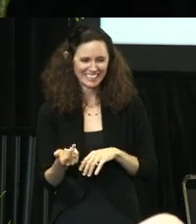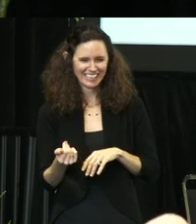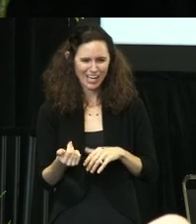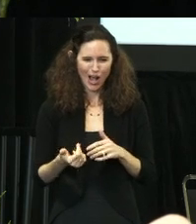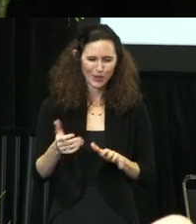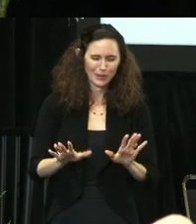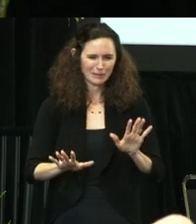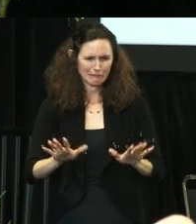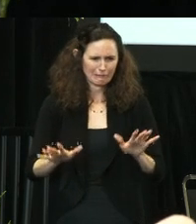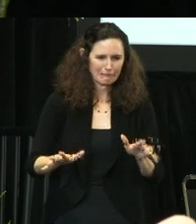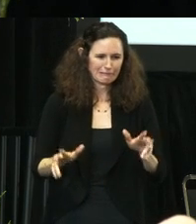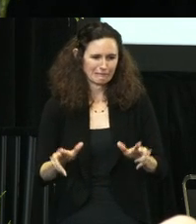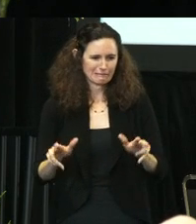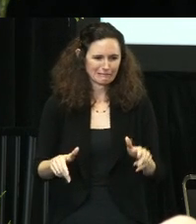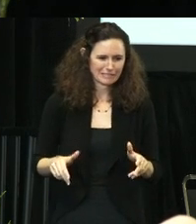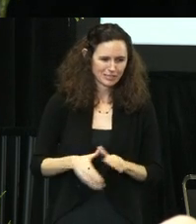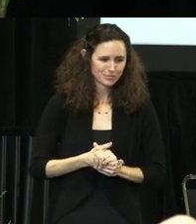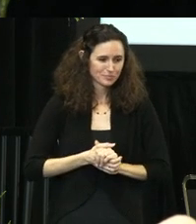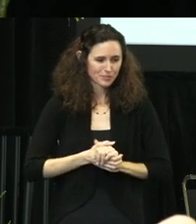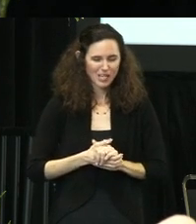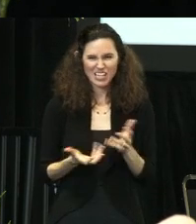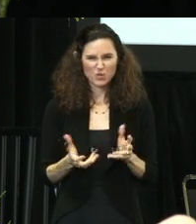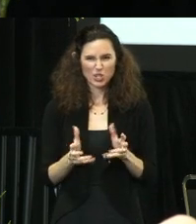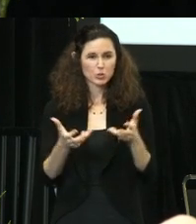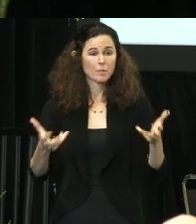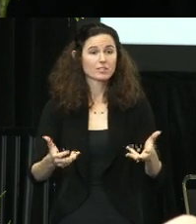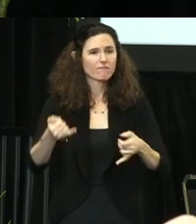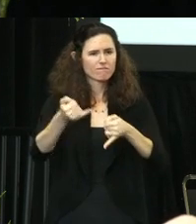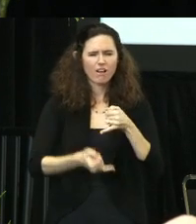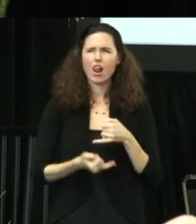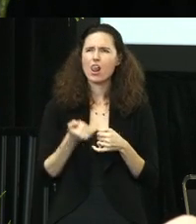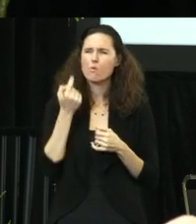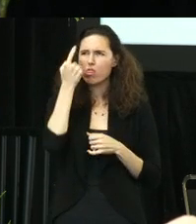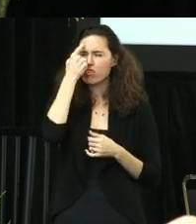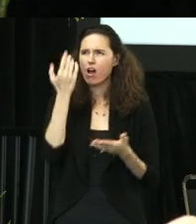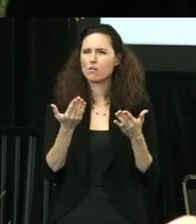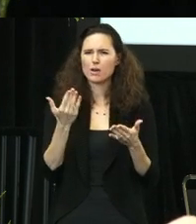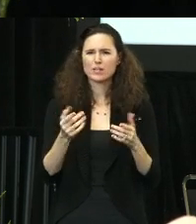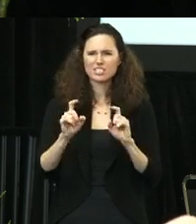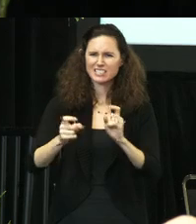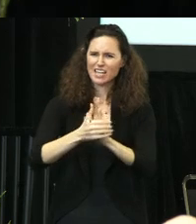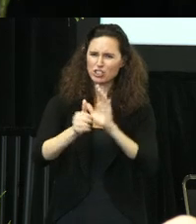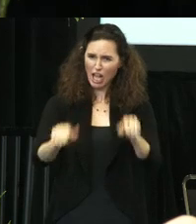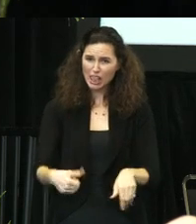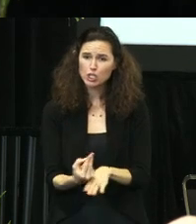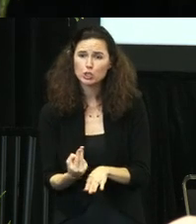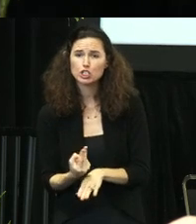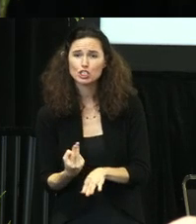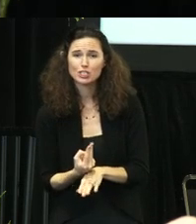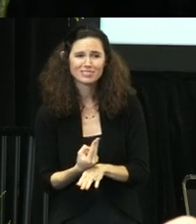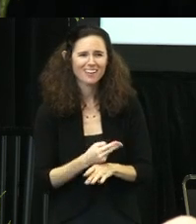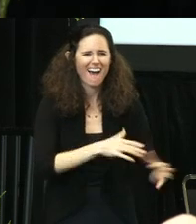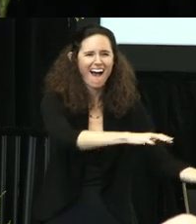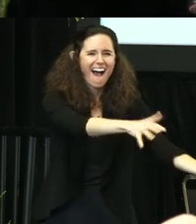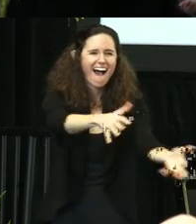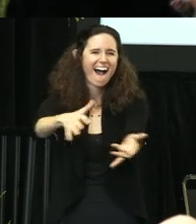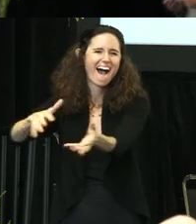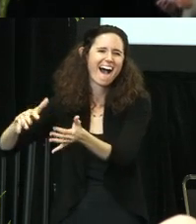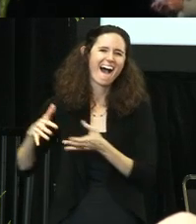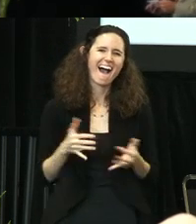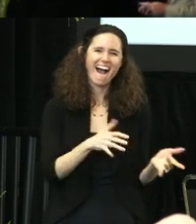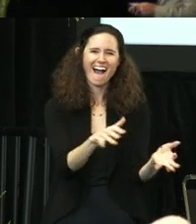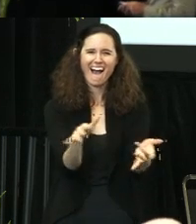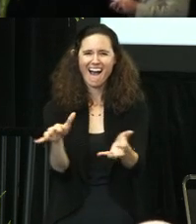level. But we didn't want to bring it down too much. And so finally we thought, what if we just gave you a skill that you could use every single day? Never done that,